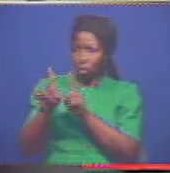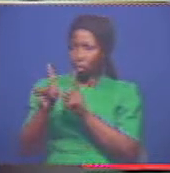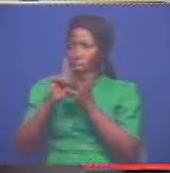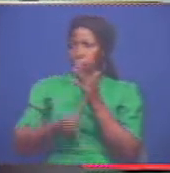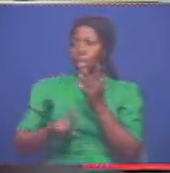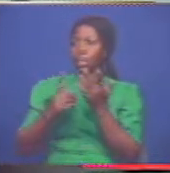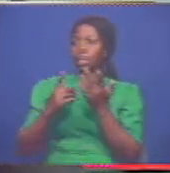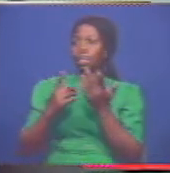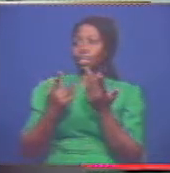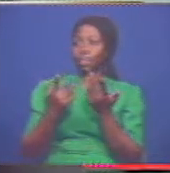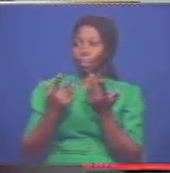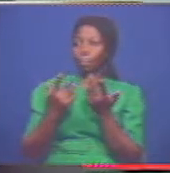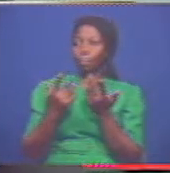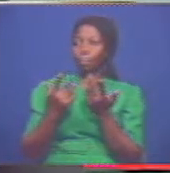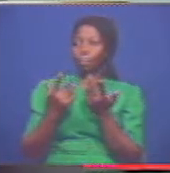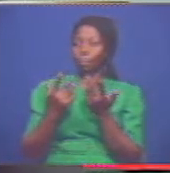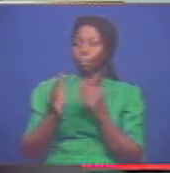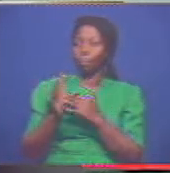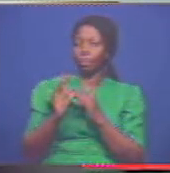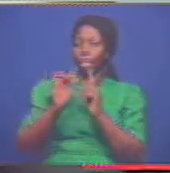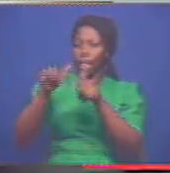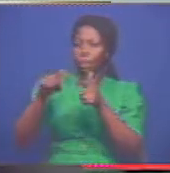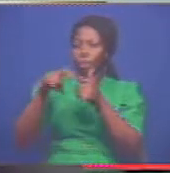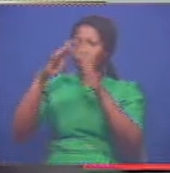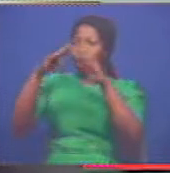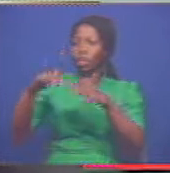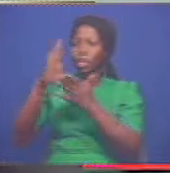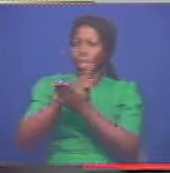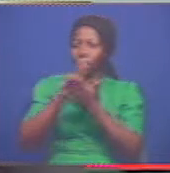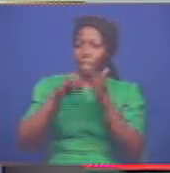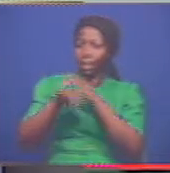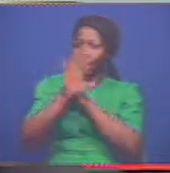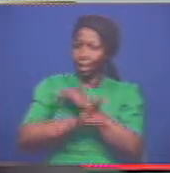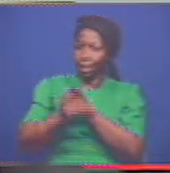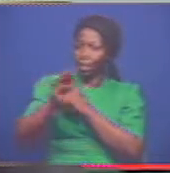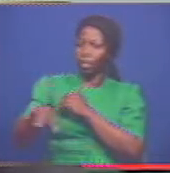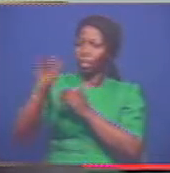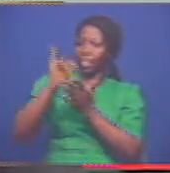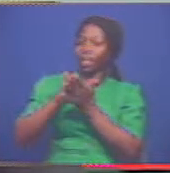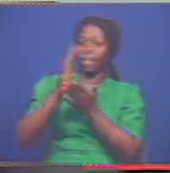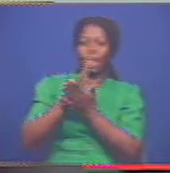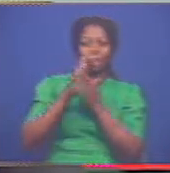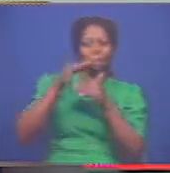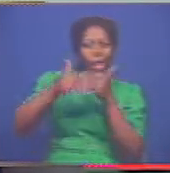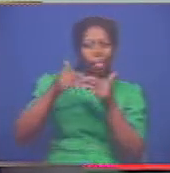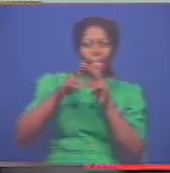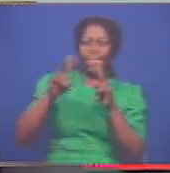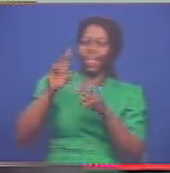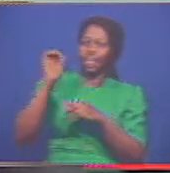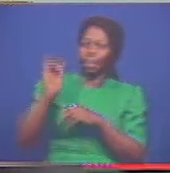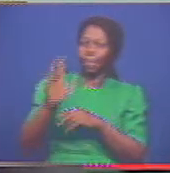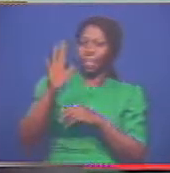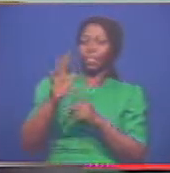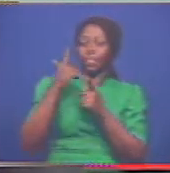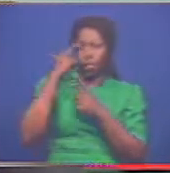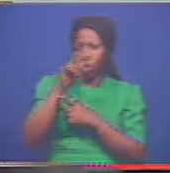to the housing sector in the country. Mm. You find that some materials are too expensive, and for you